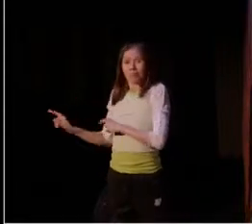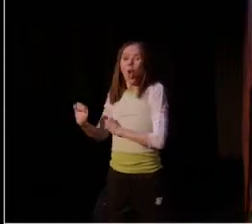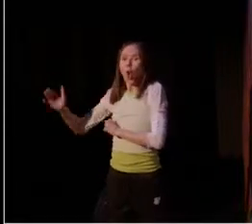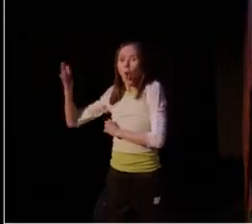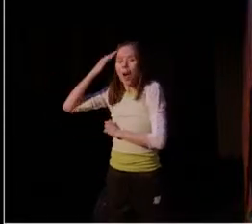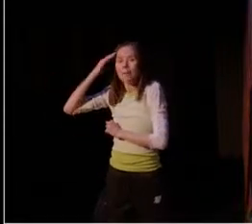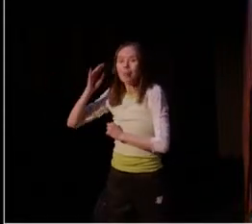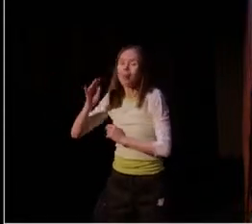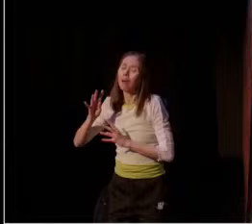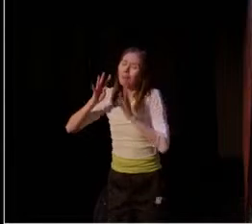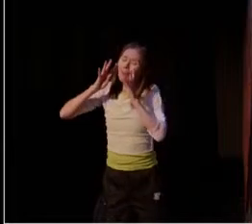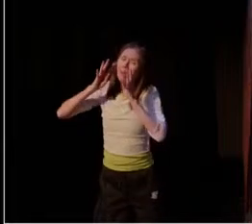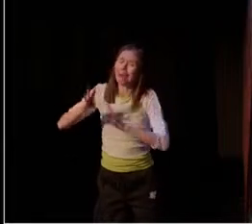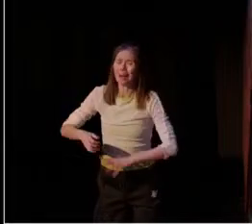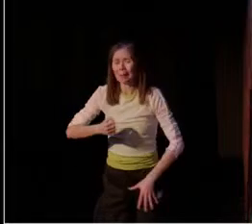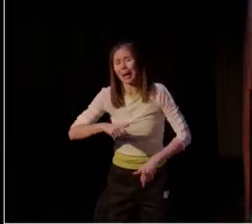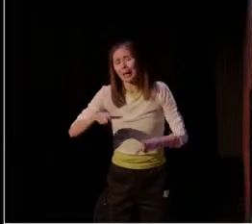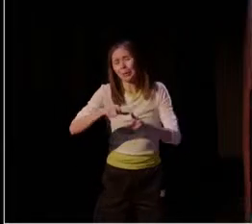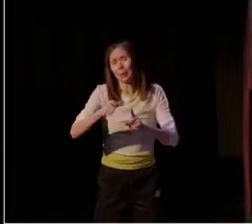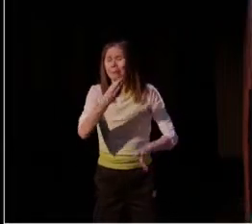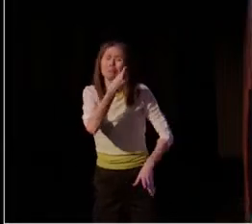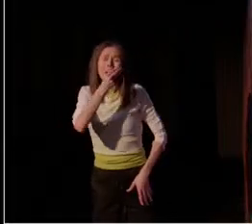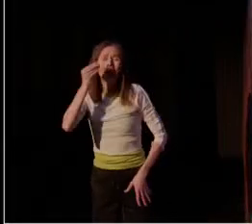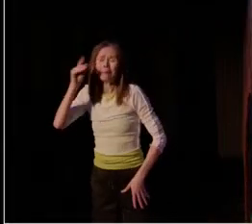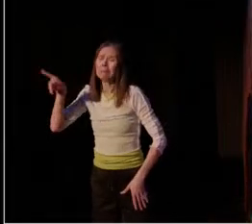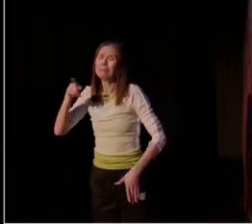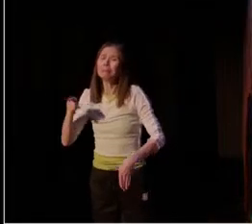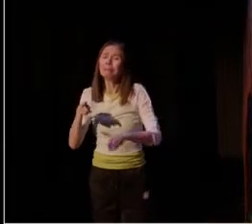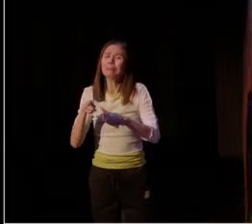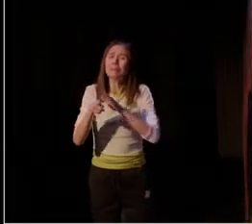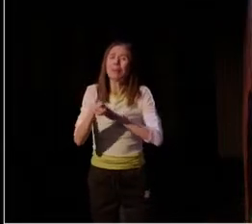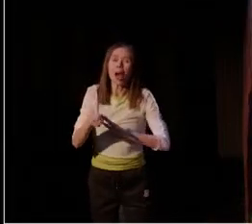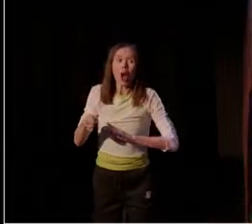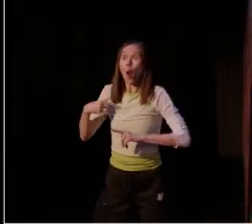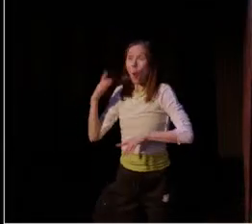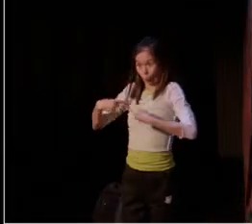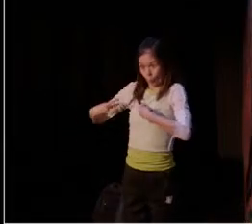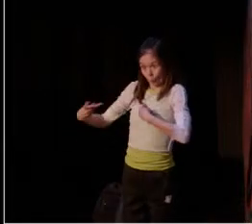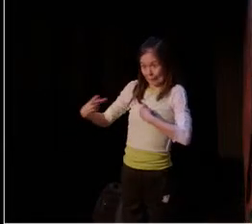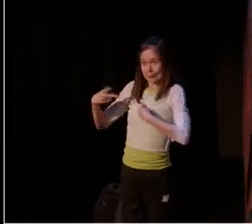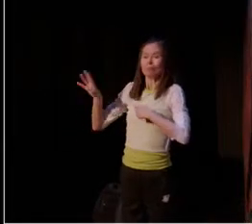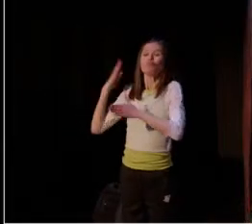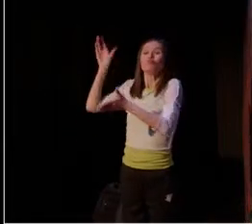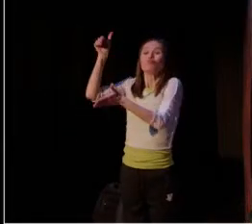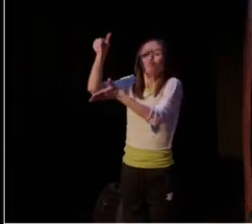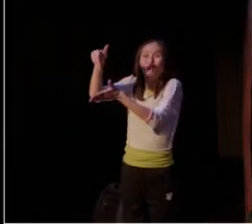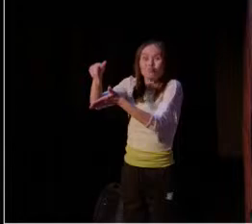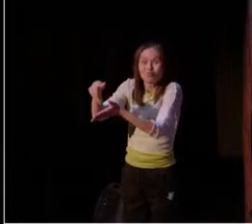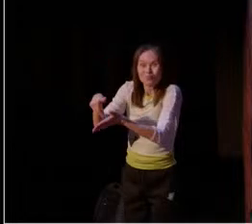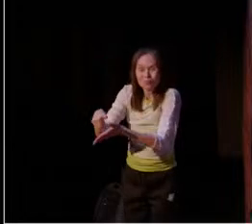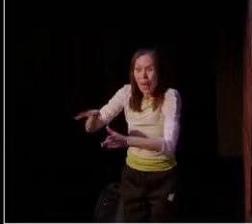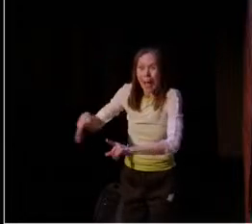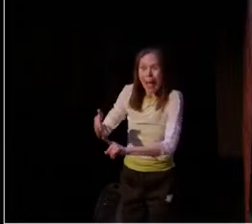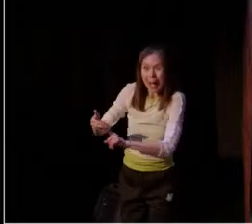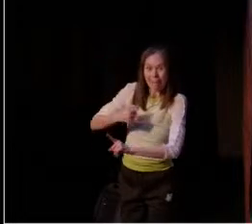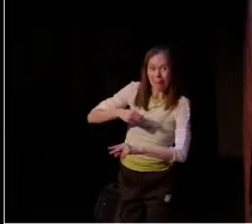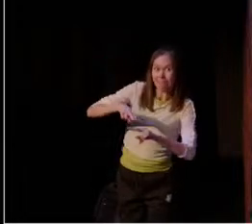from Portugal, our boat sailed here to execute the charge my father gave me visiting you.